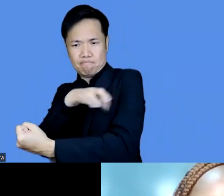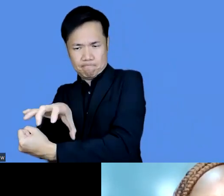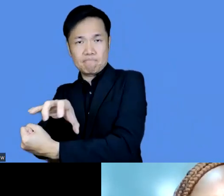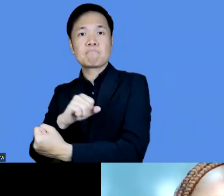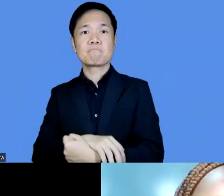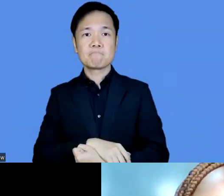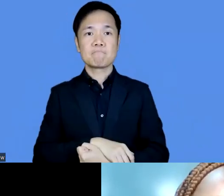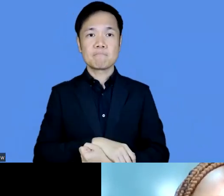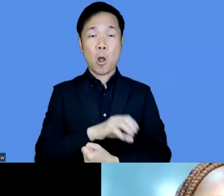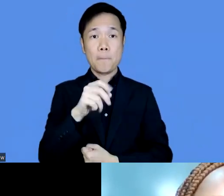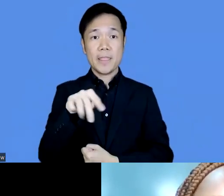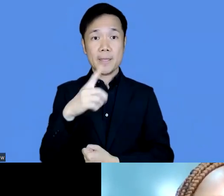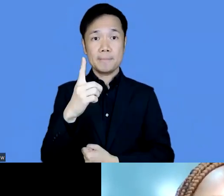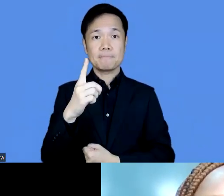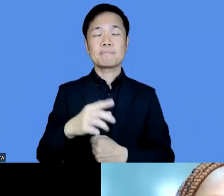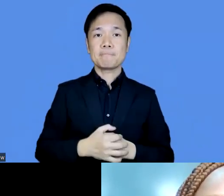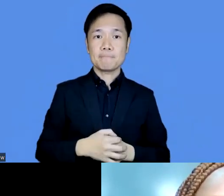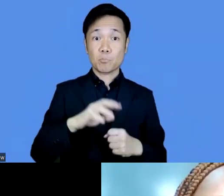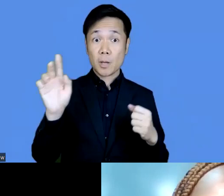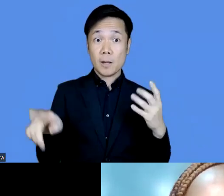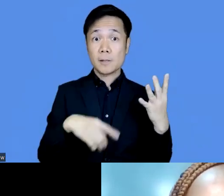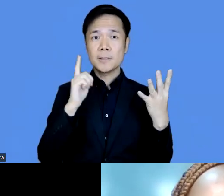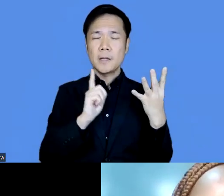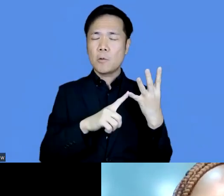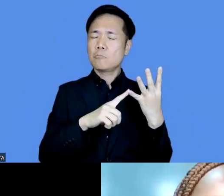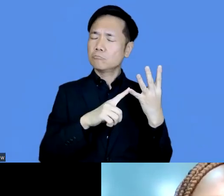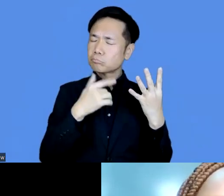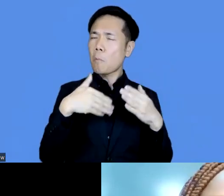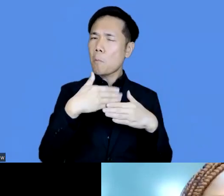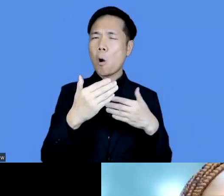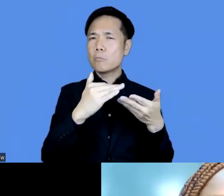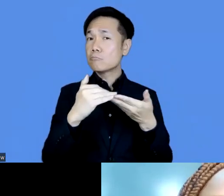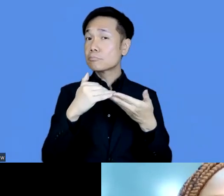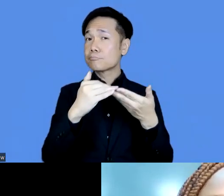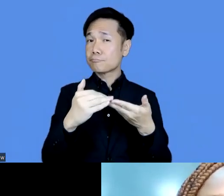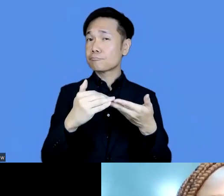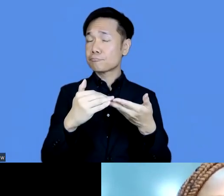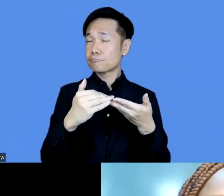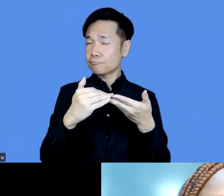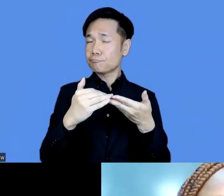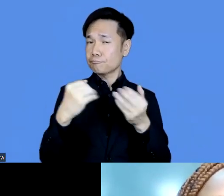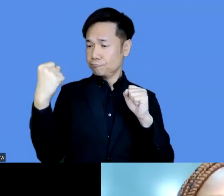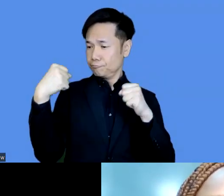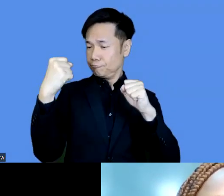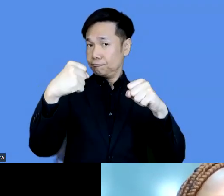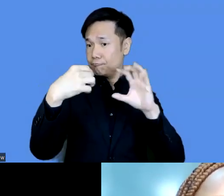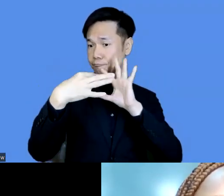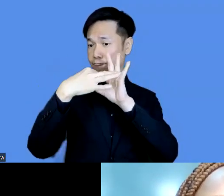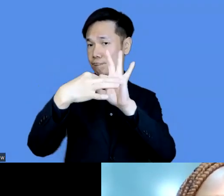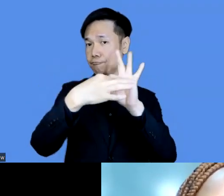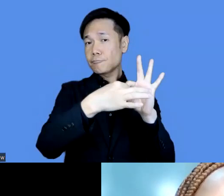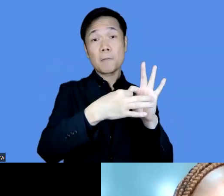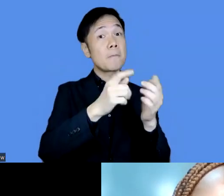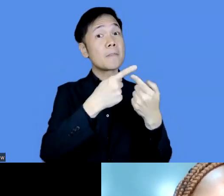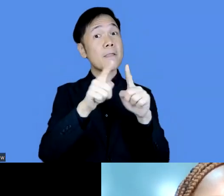seen the need to pursue formal partnerships and collaborations between different stakeholders,